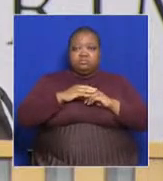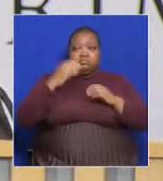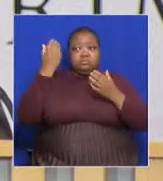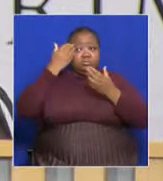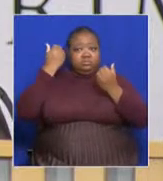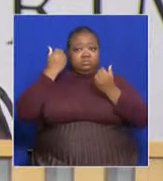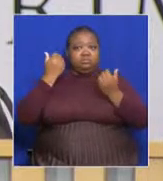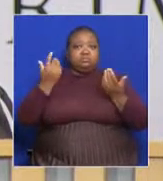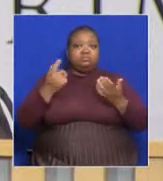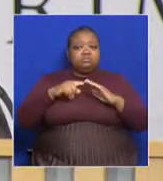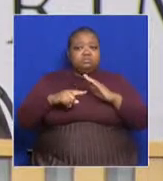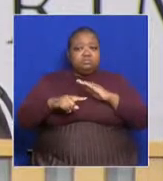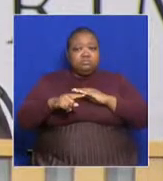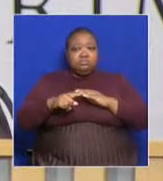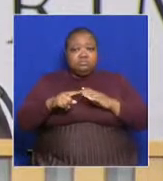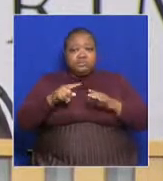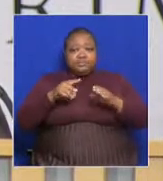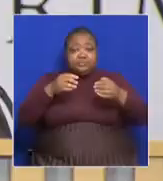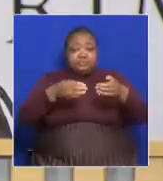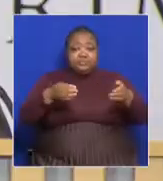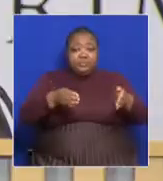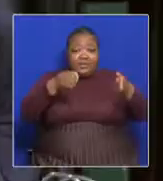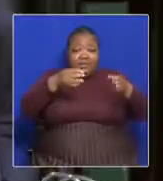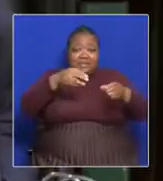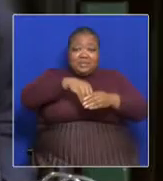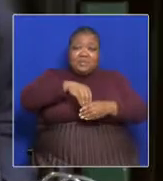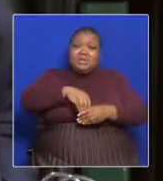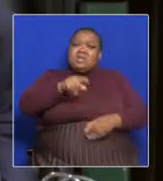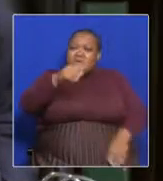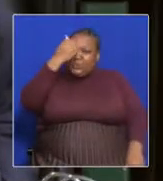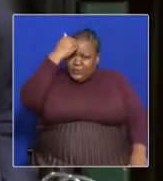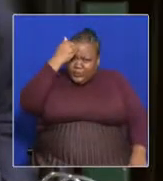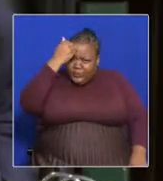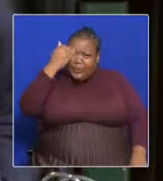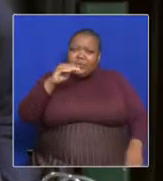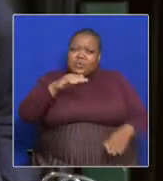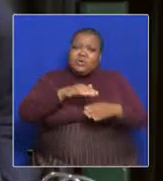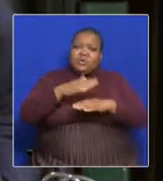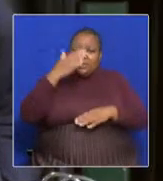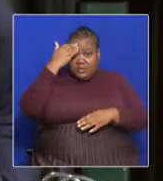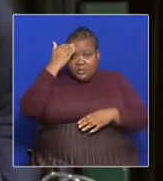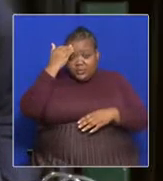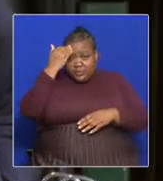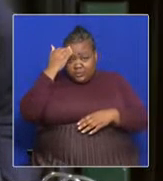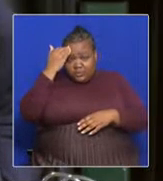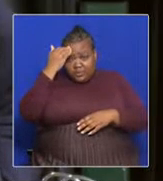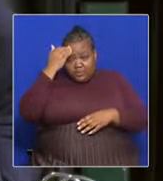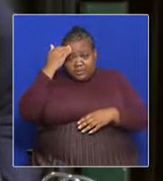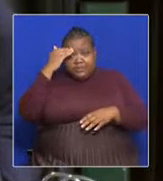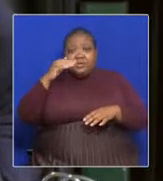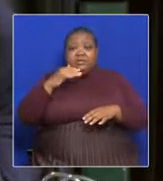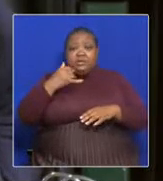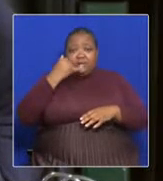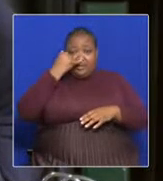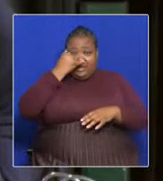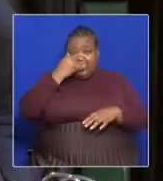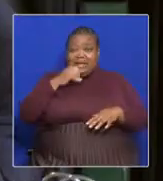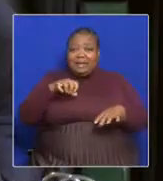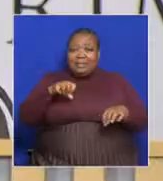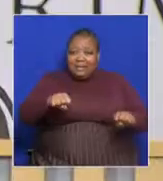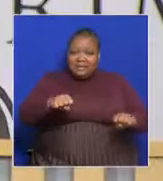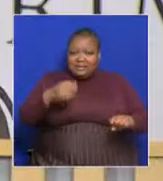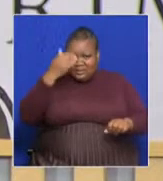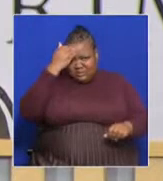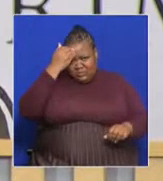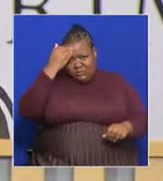knew container. You knew that you were going to a drug bust. You knew that.